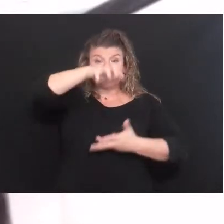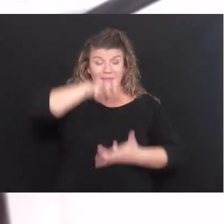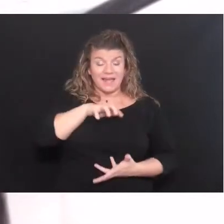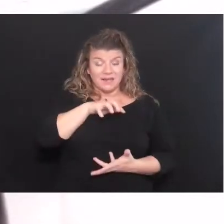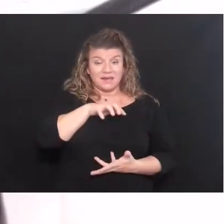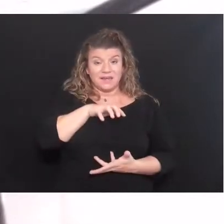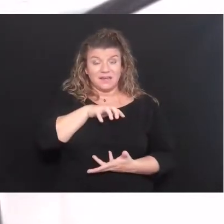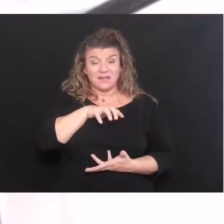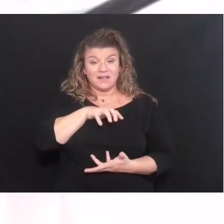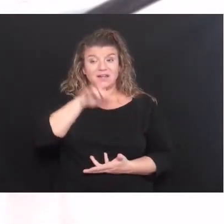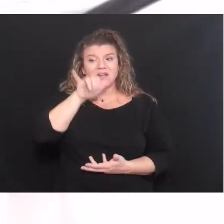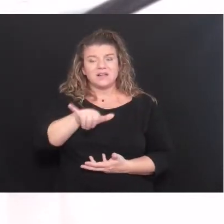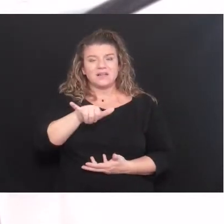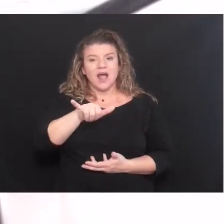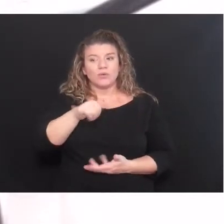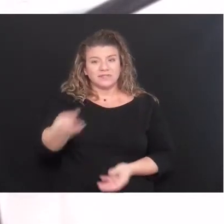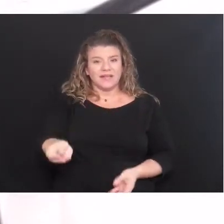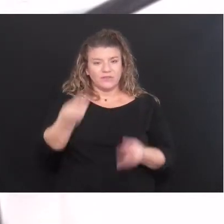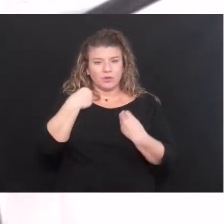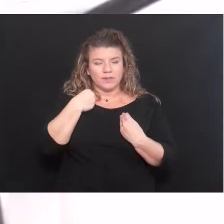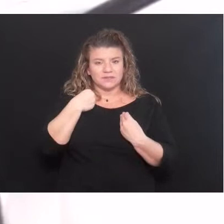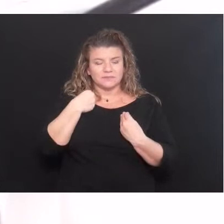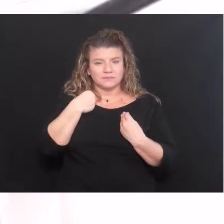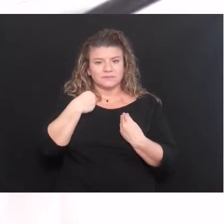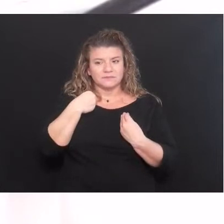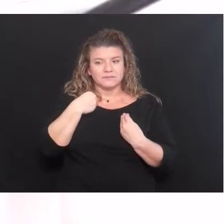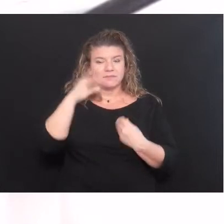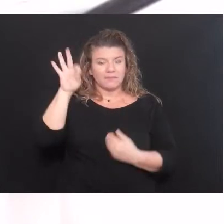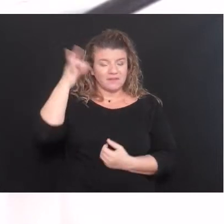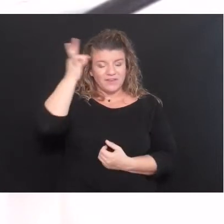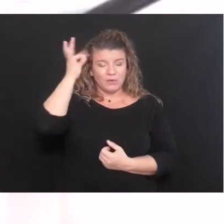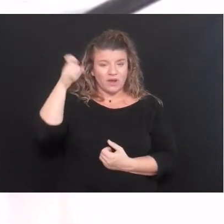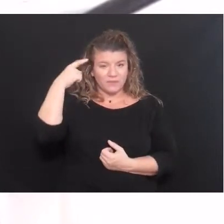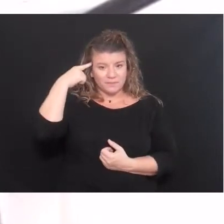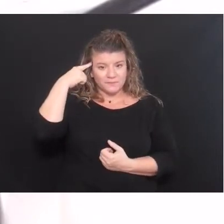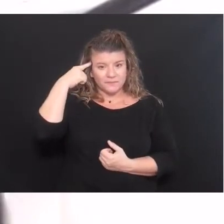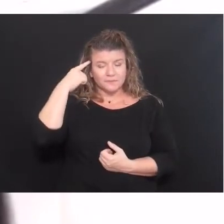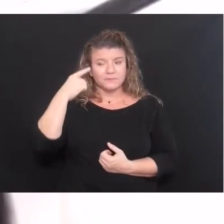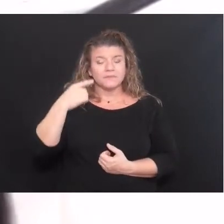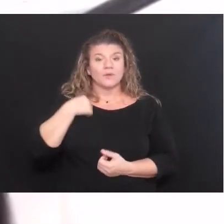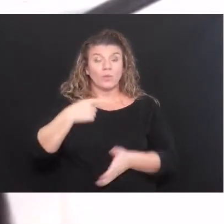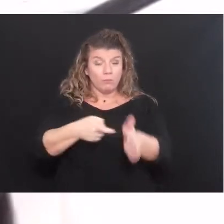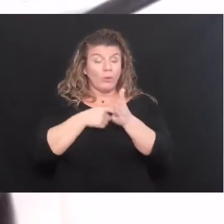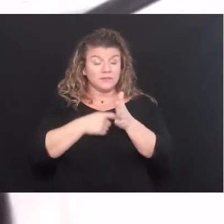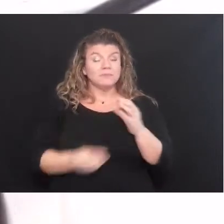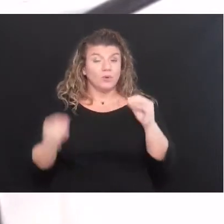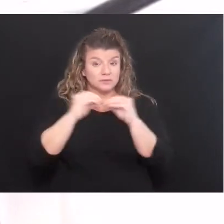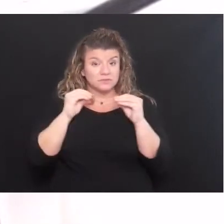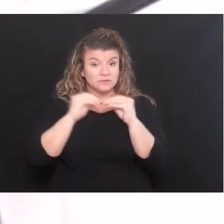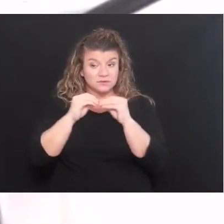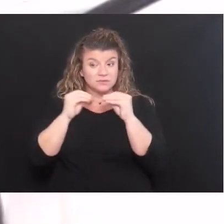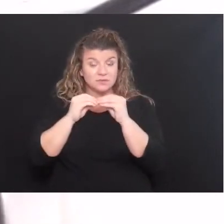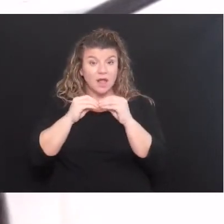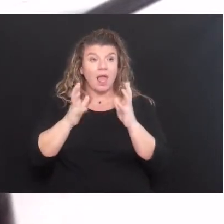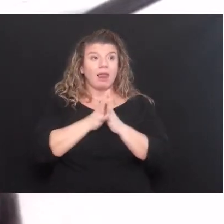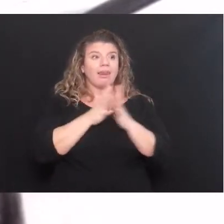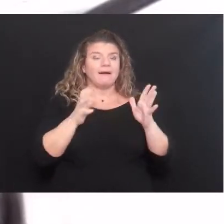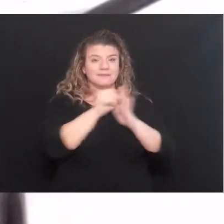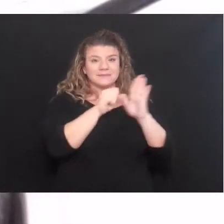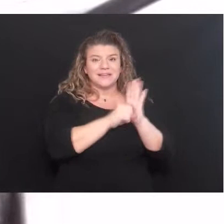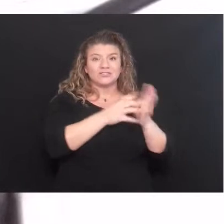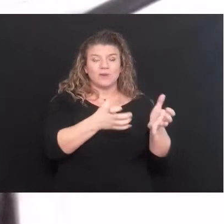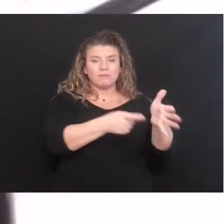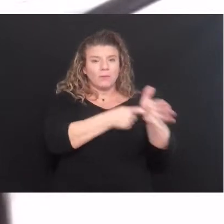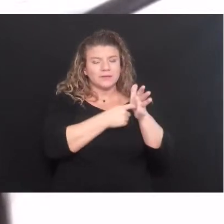was allotted to us basically by the federal government. We did request more. A lot of states have been requesting more,